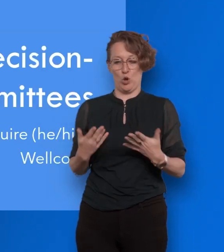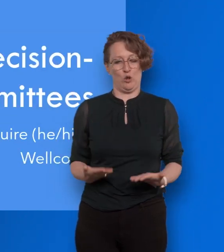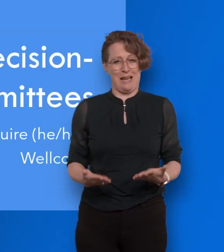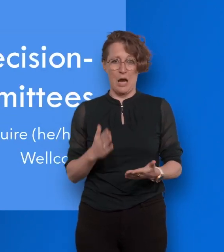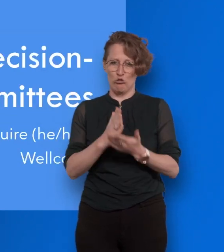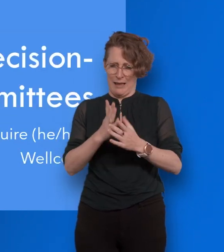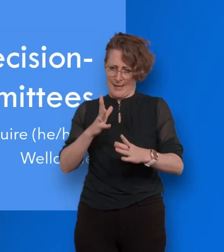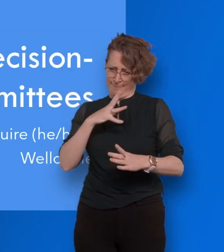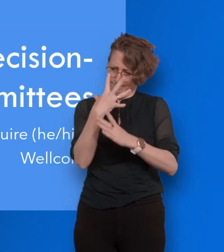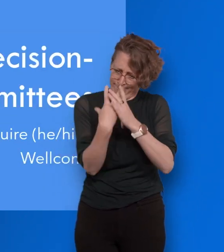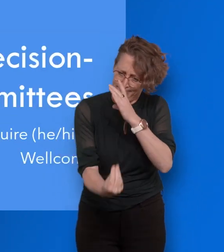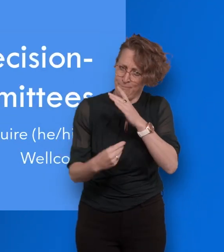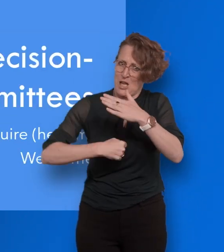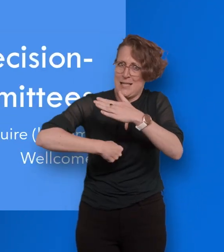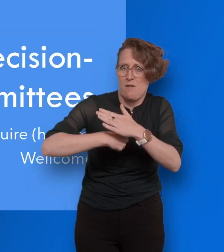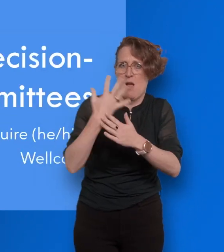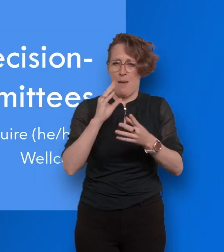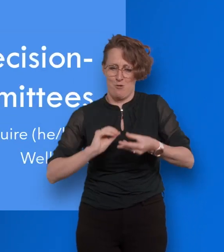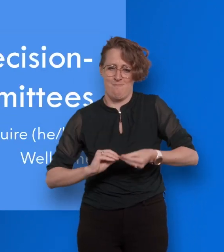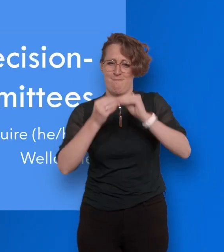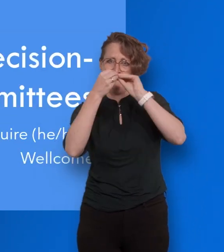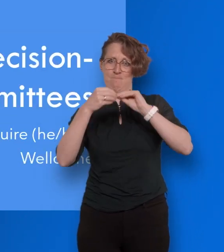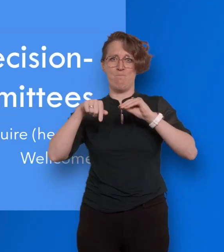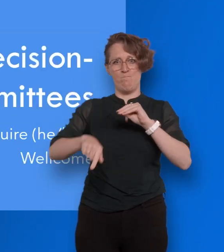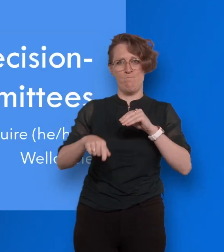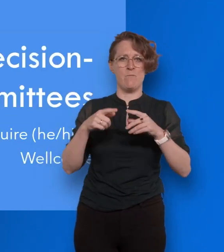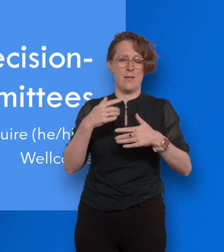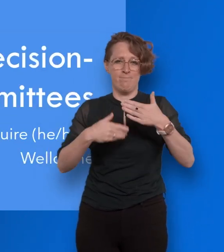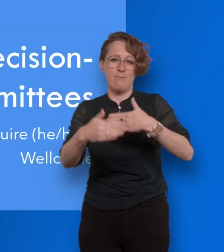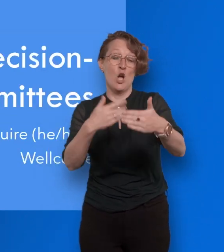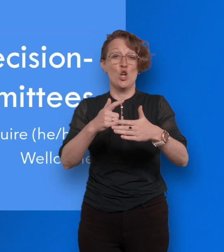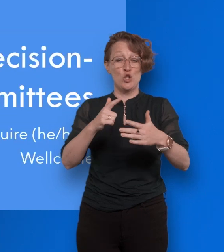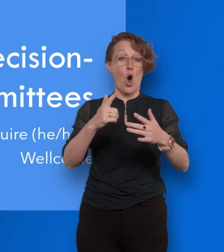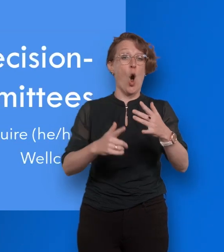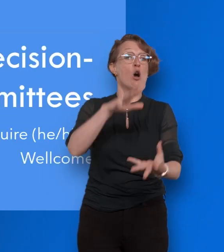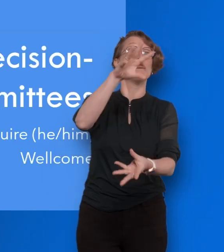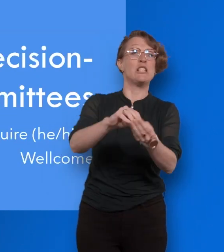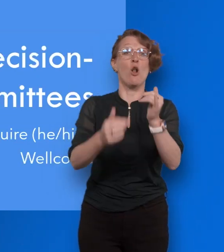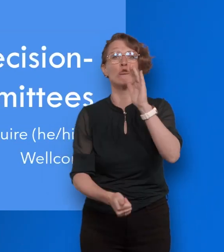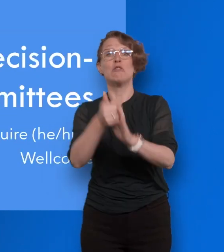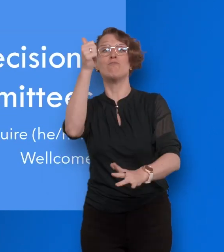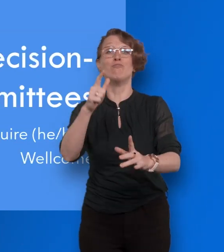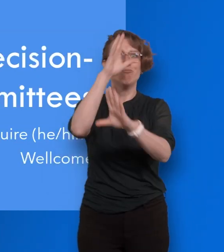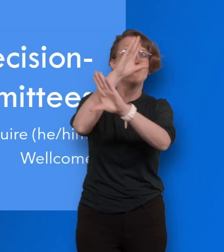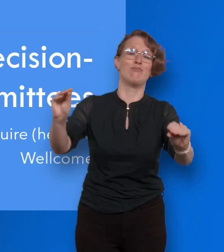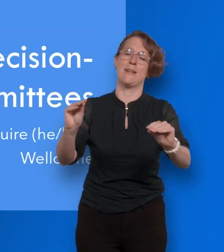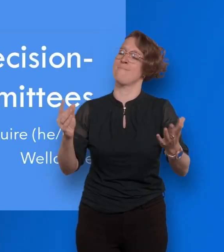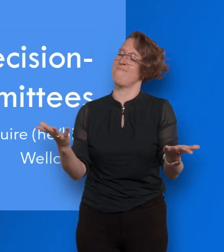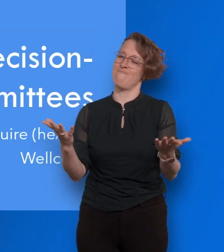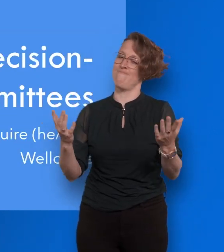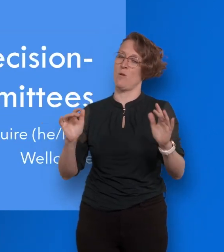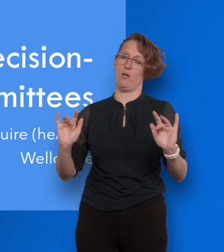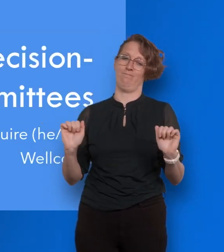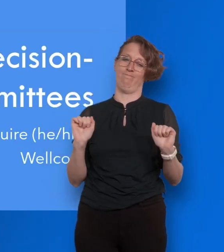kind of in the throes of like developing this work, so won't be sharing any sort of findings or evaluation of the training so